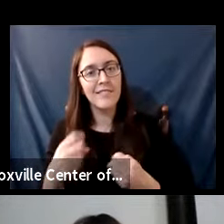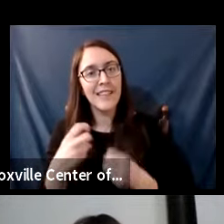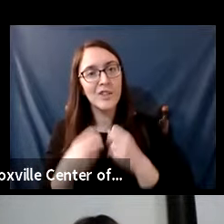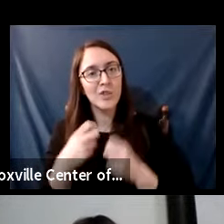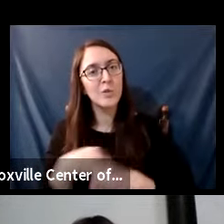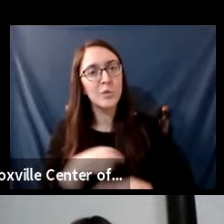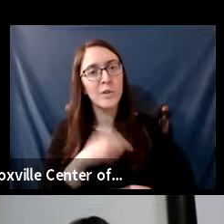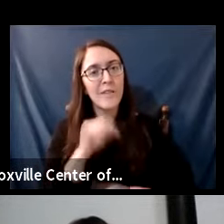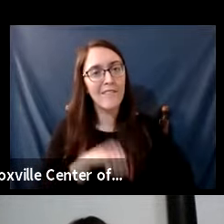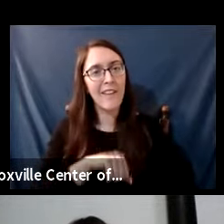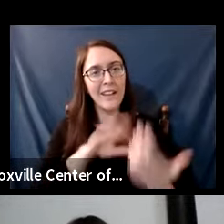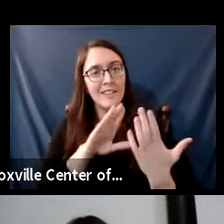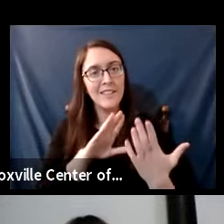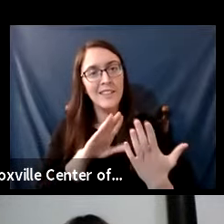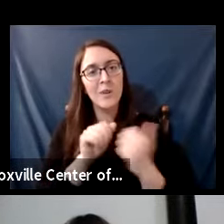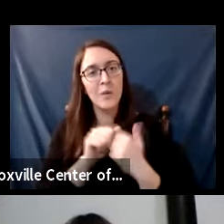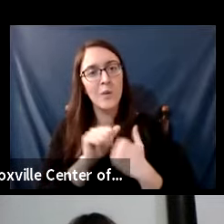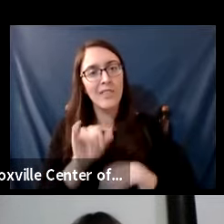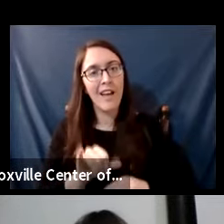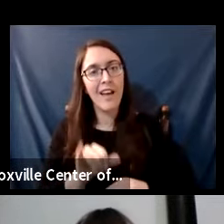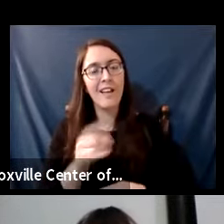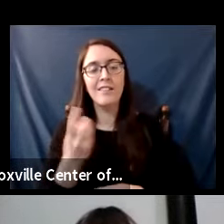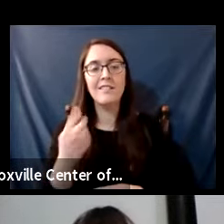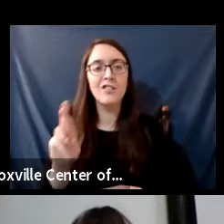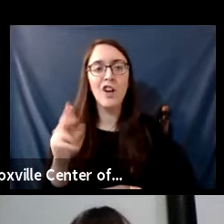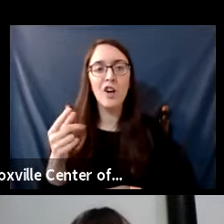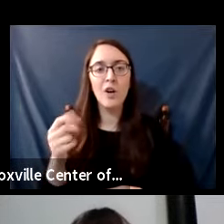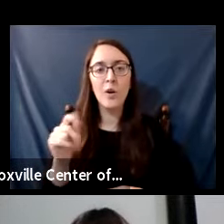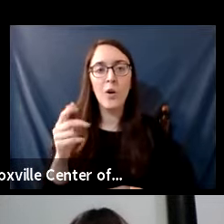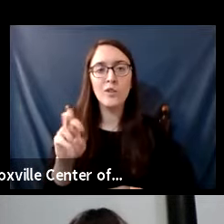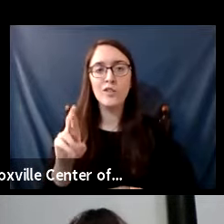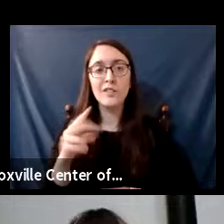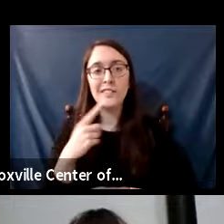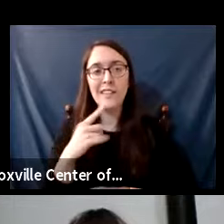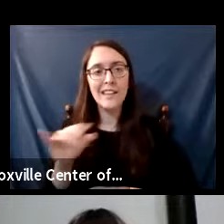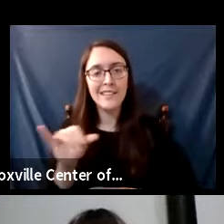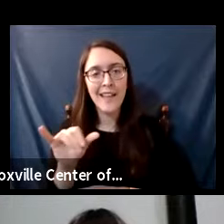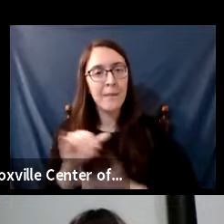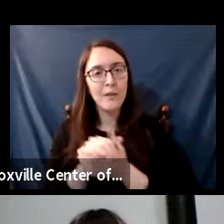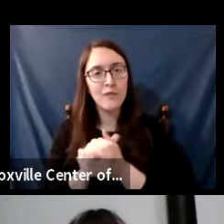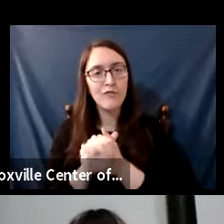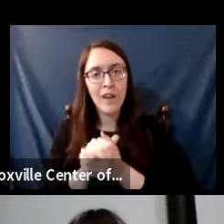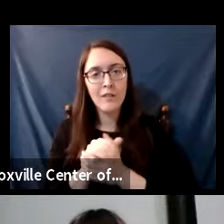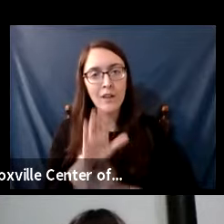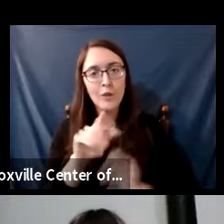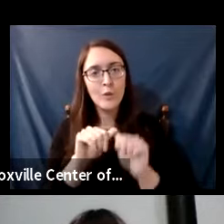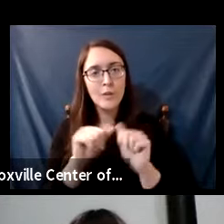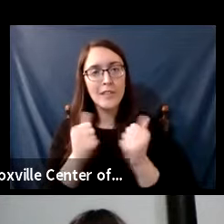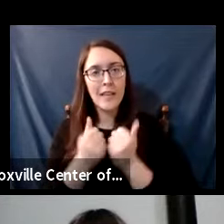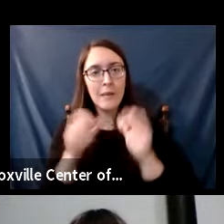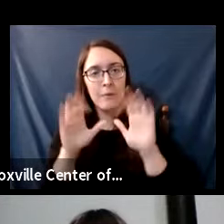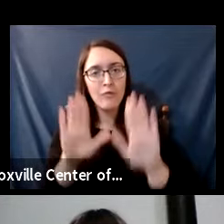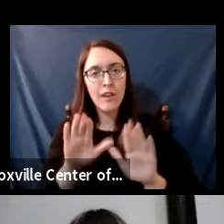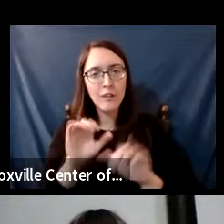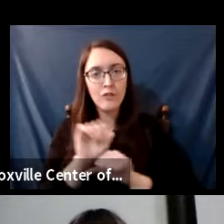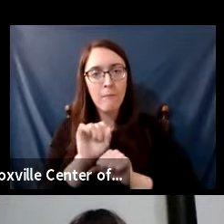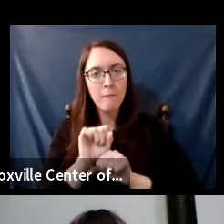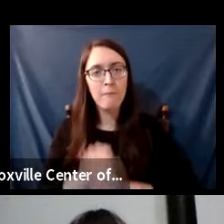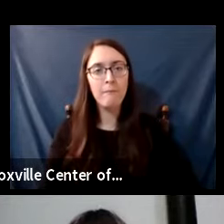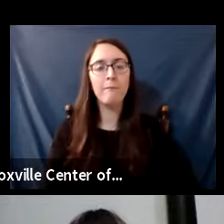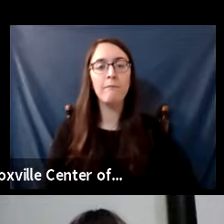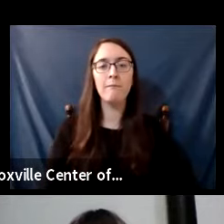So as Dr. Gocher said, congratulations to your team. They did a great job. Thank you.